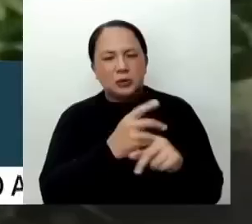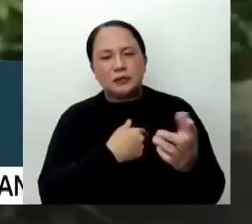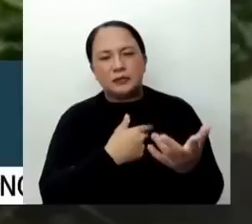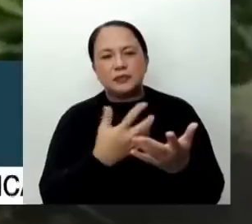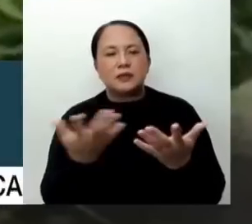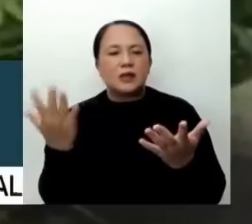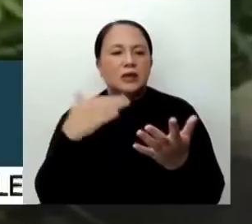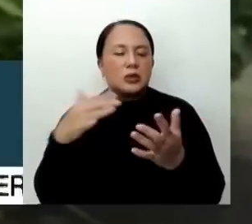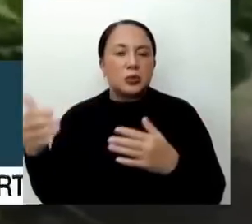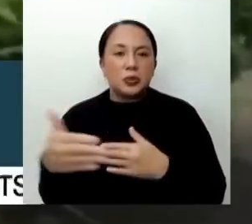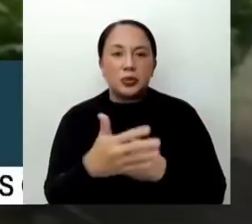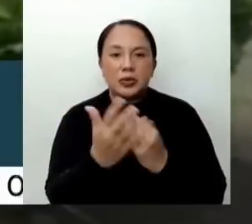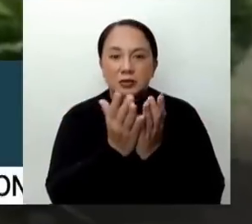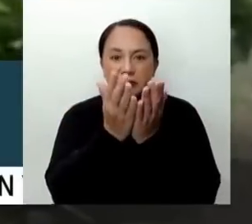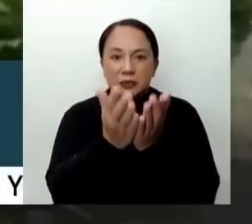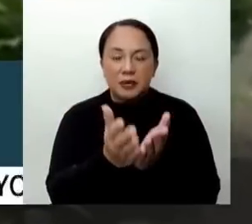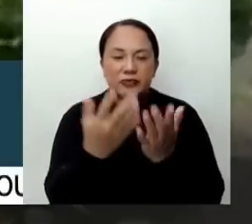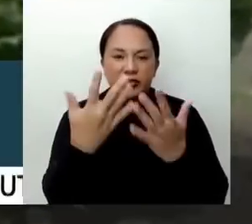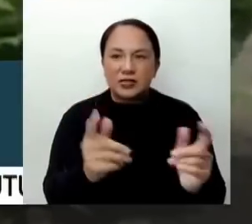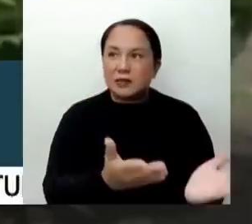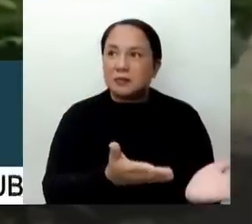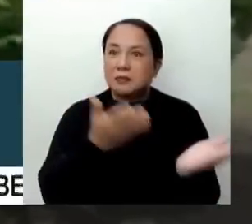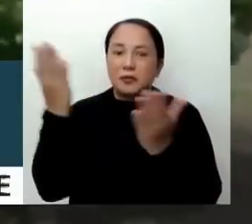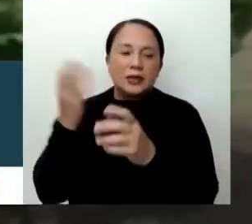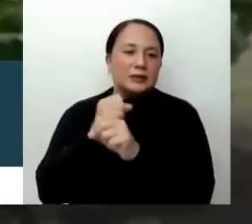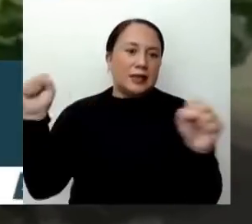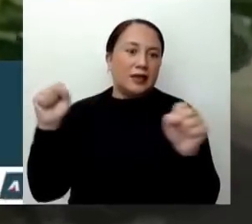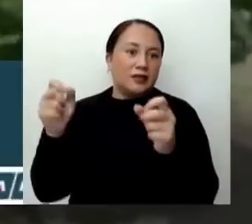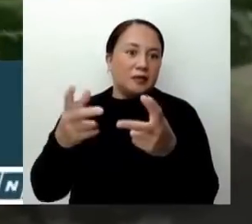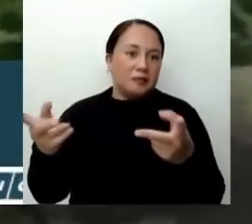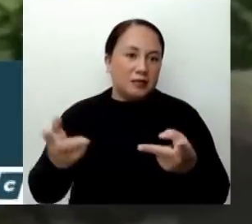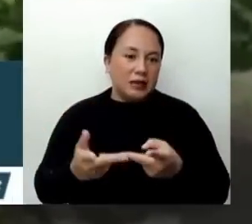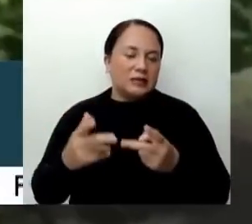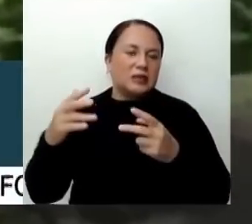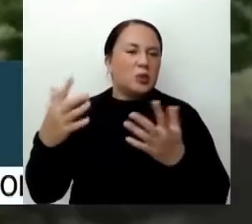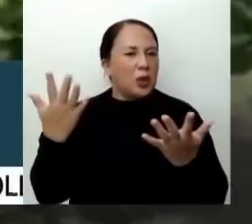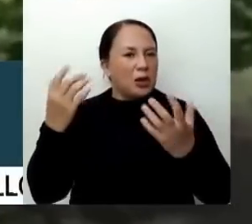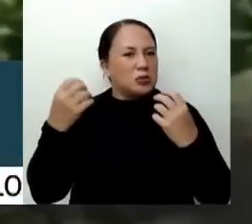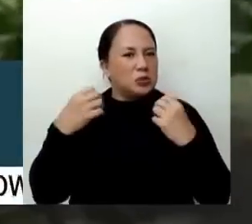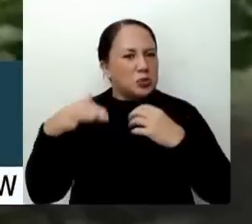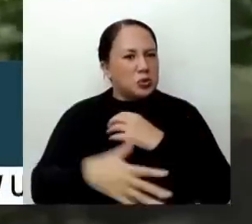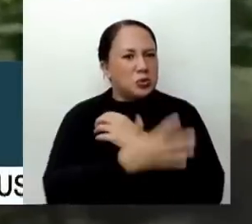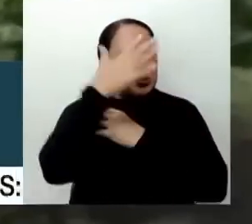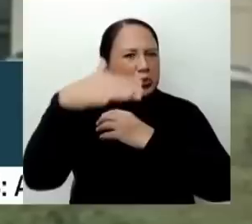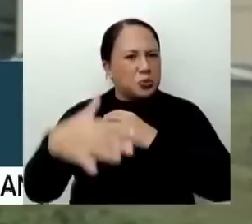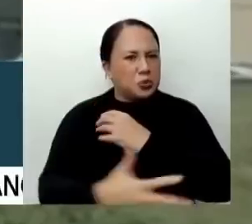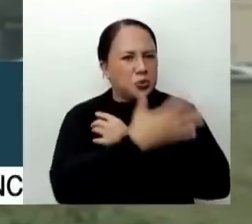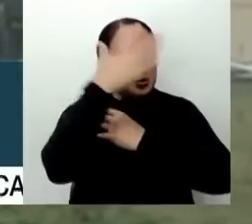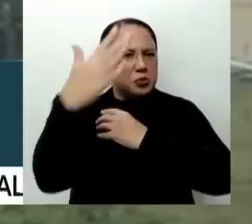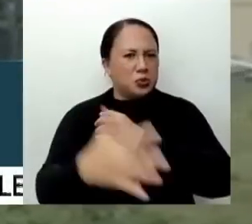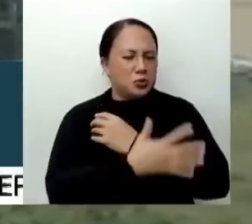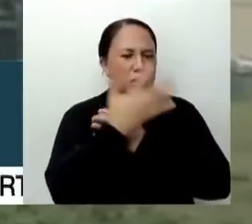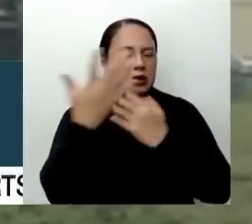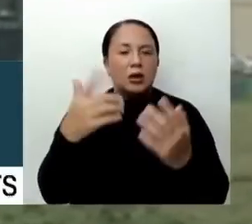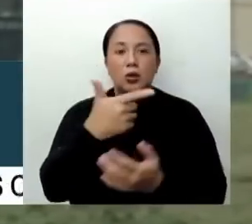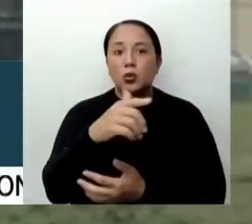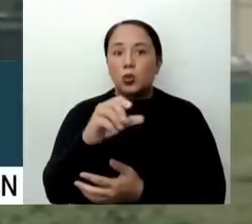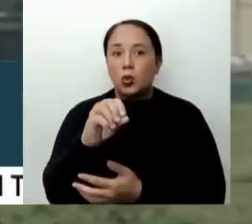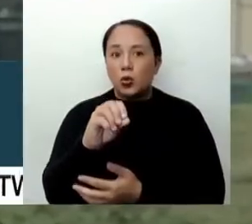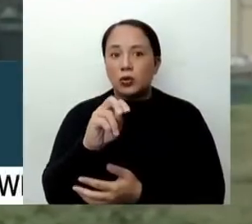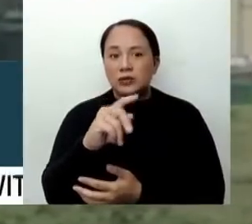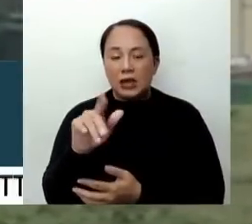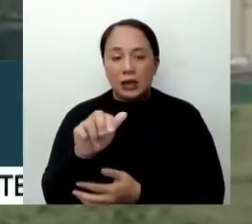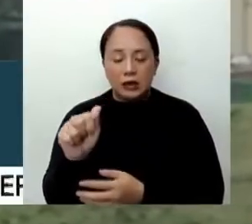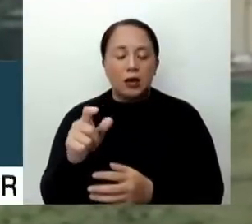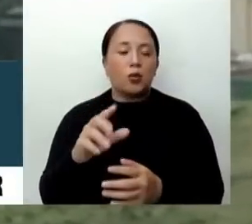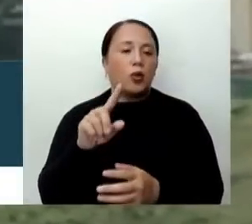fishing boats have been brought to safer places as the waves are getting stronger. In the town of Gonzaga, 104 families